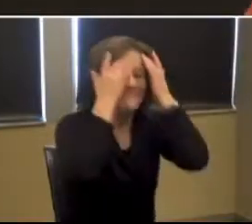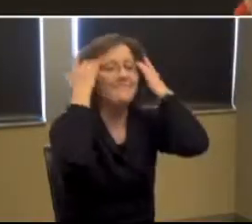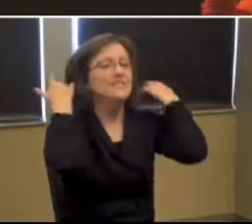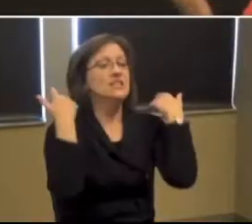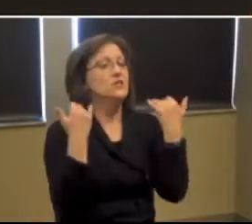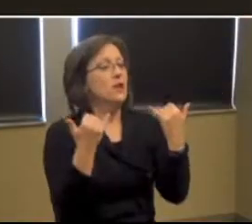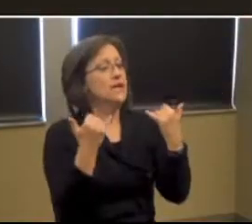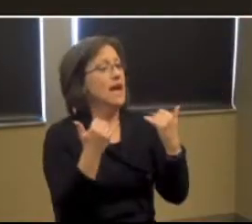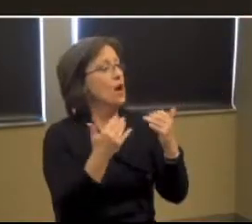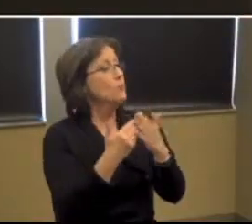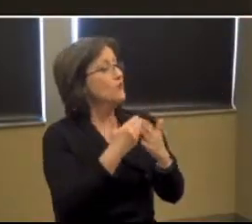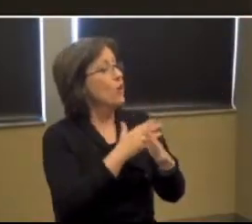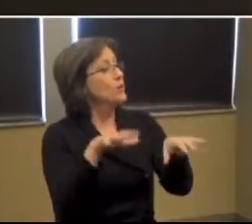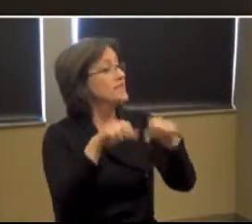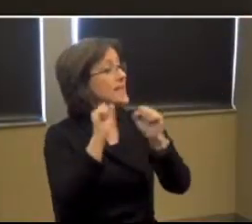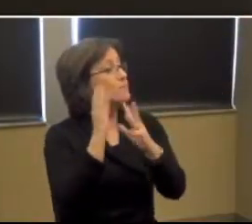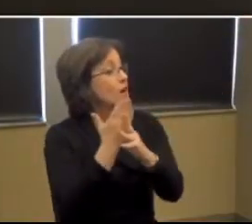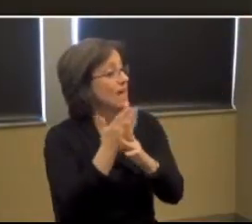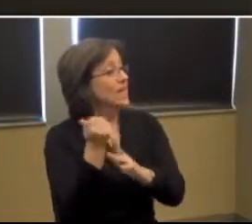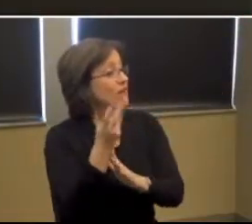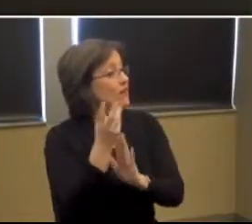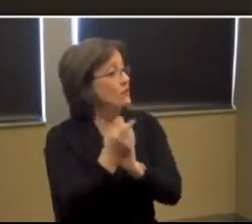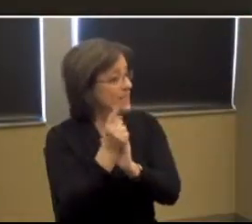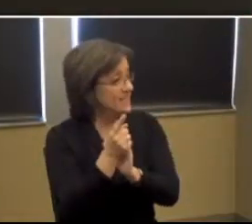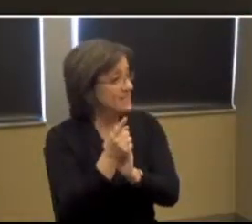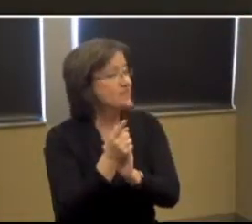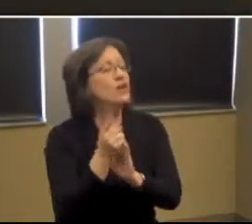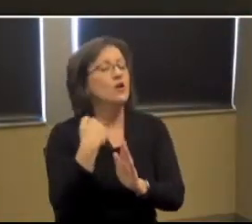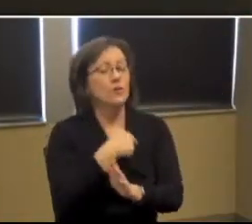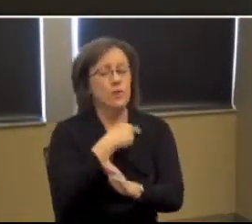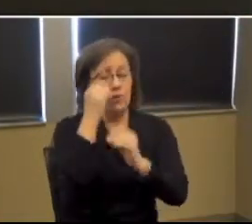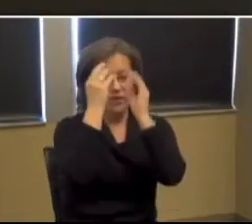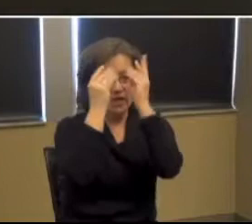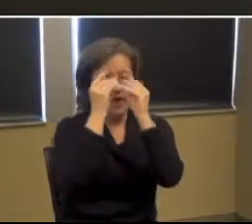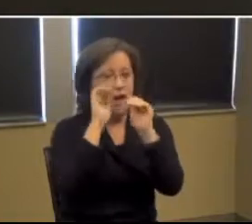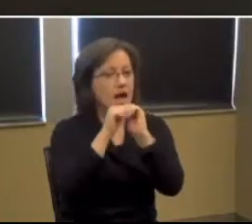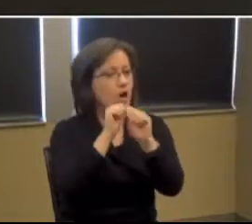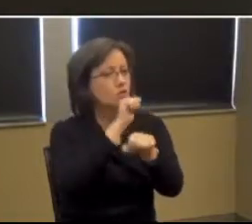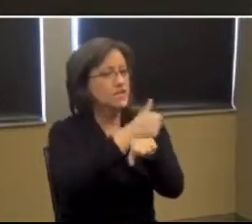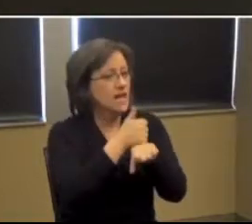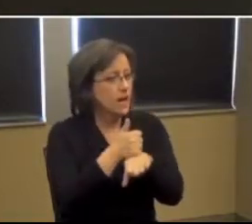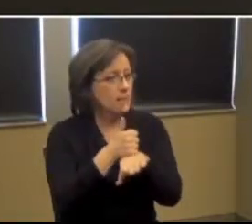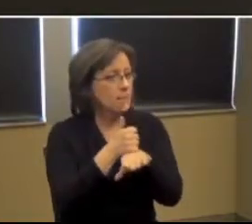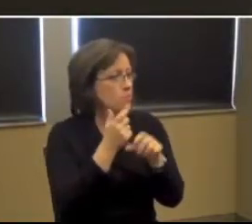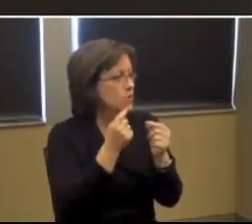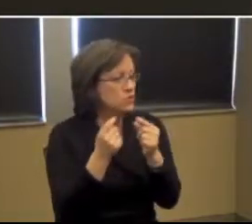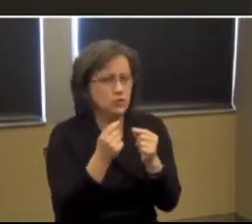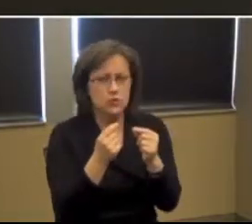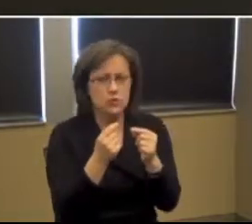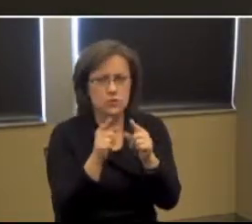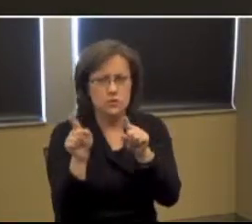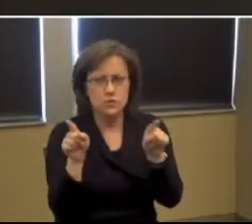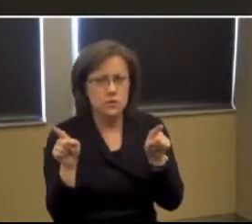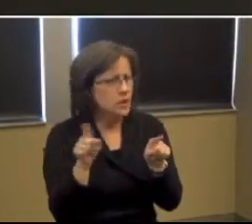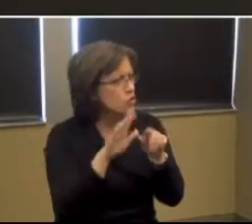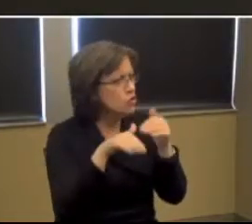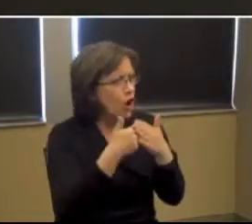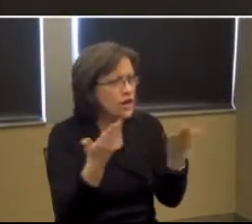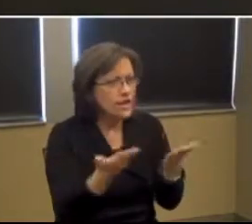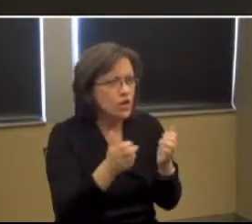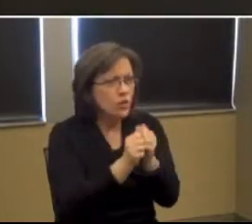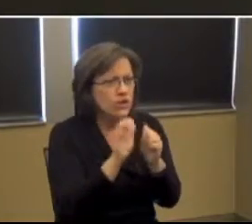setting this up and thinking about how to do it, you all are here in teams, correct? Are you sitting with your